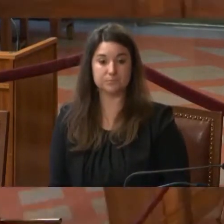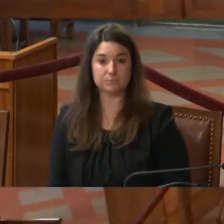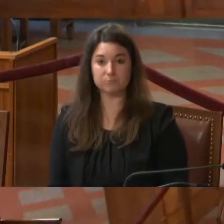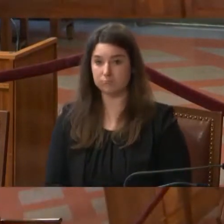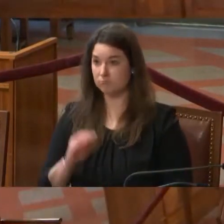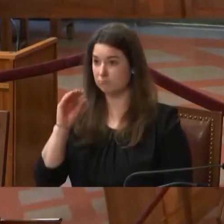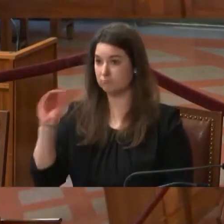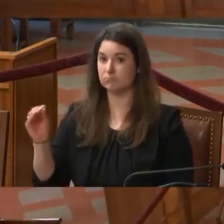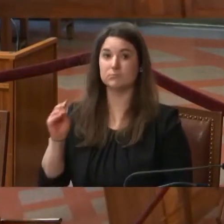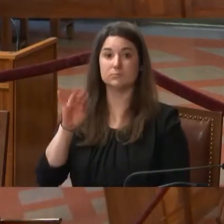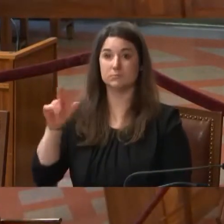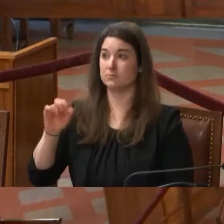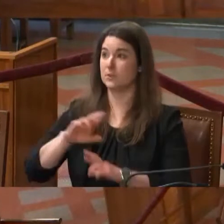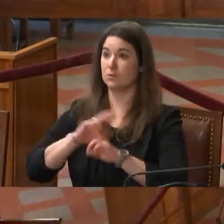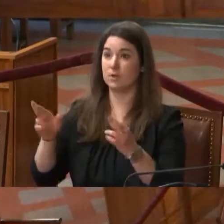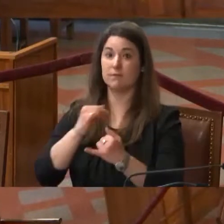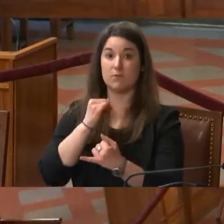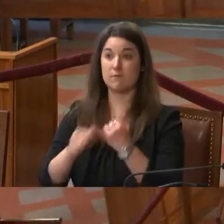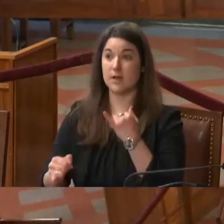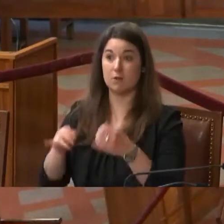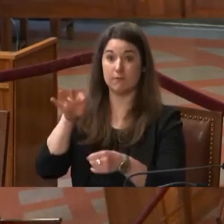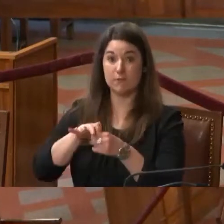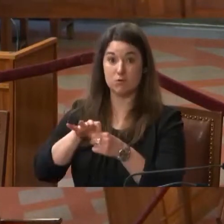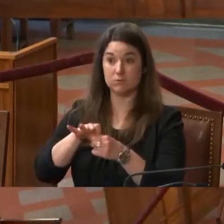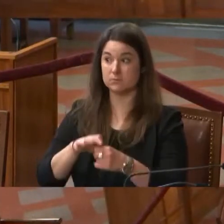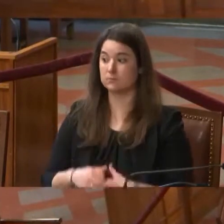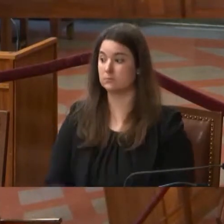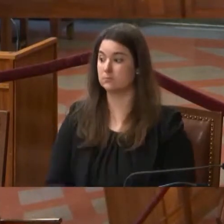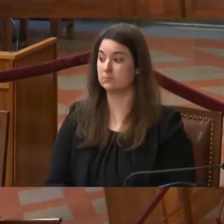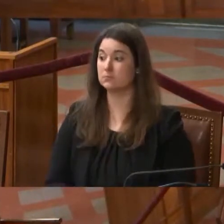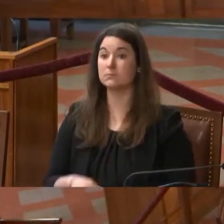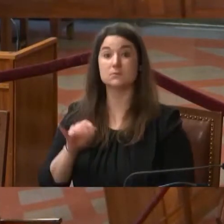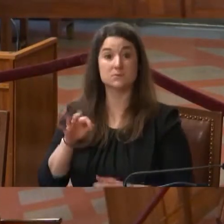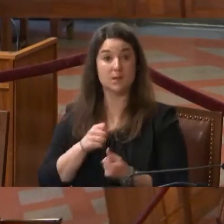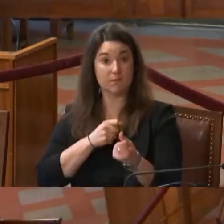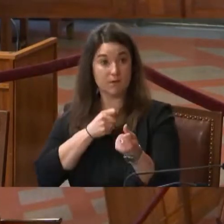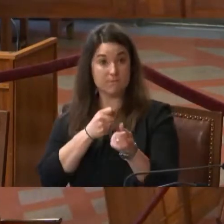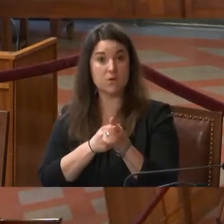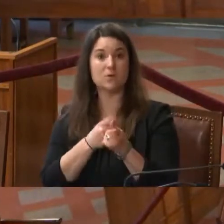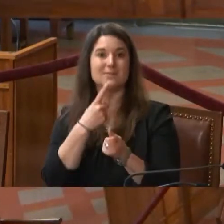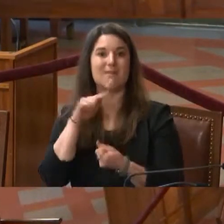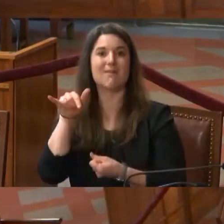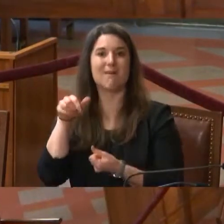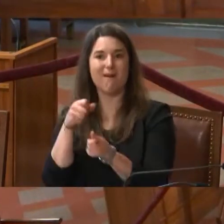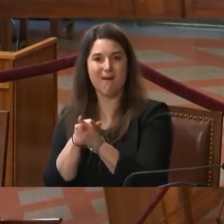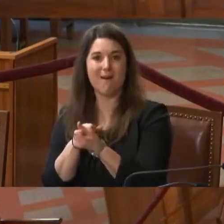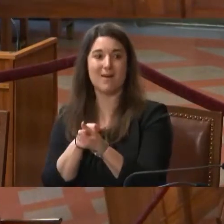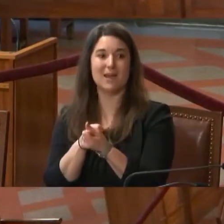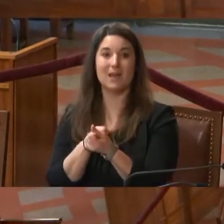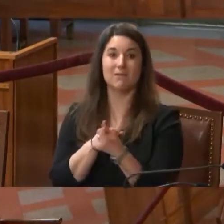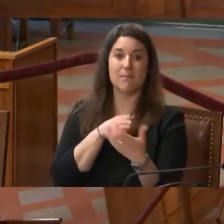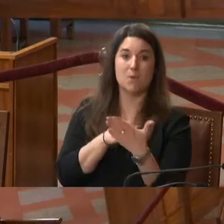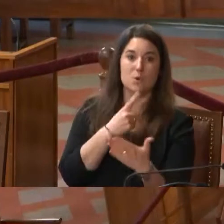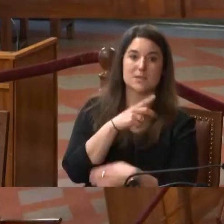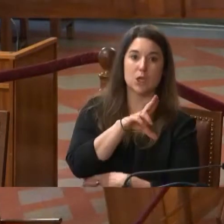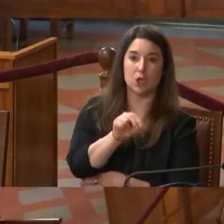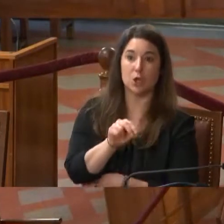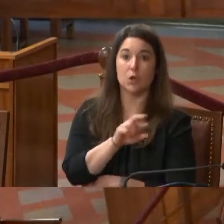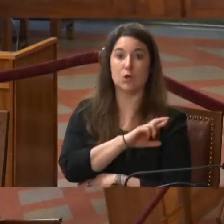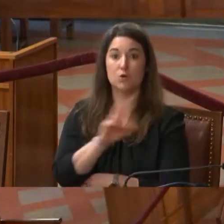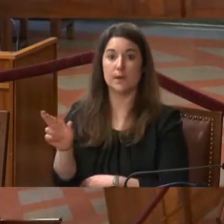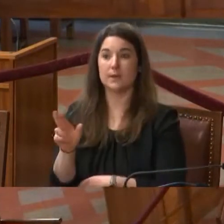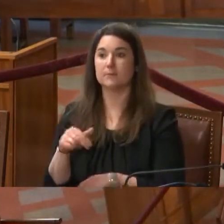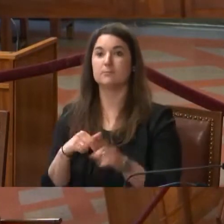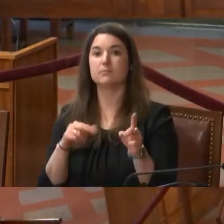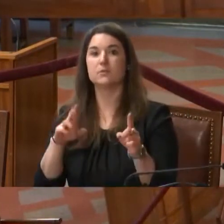Hearing none, the bills are now ready for final passage. Those in favor of the bill will vote aye when their name is called. Those opposed will vote no. Will the clerk please call the